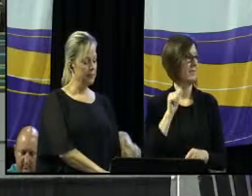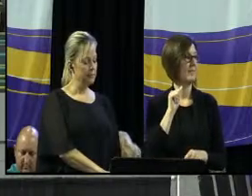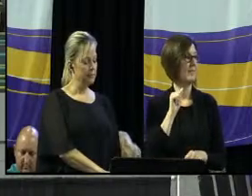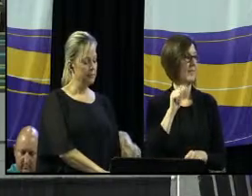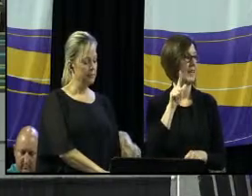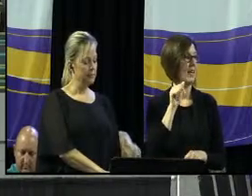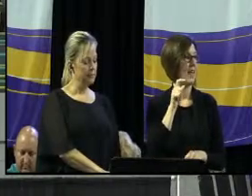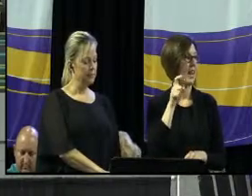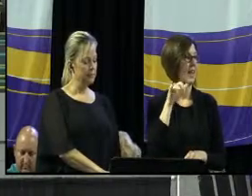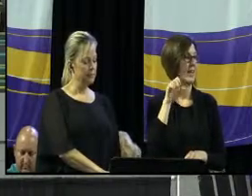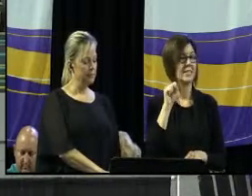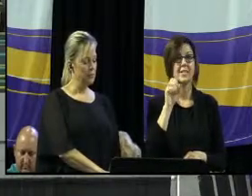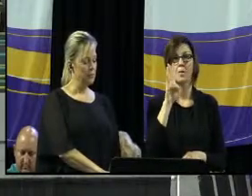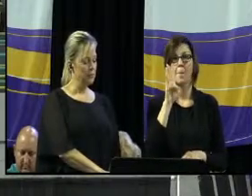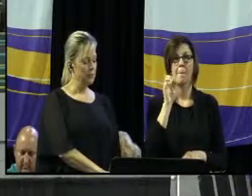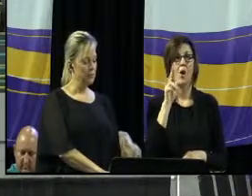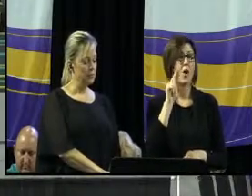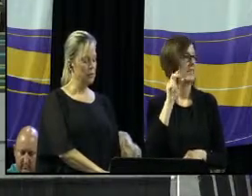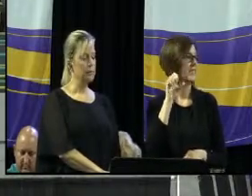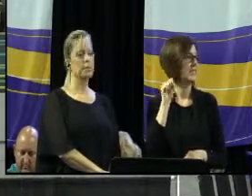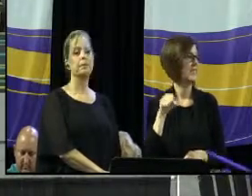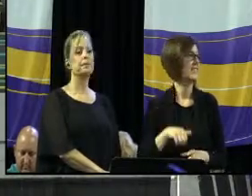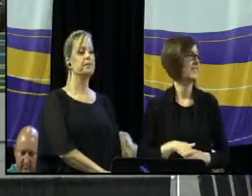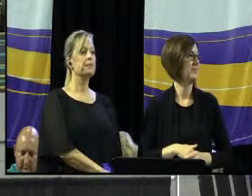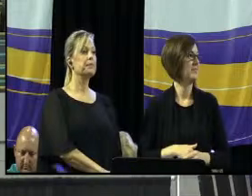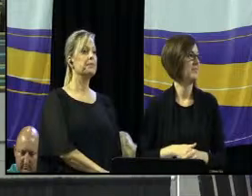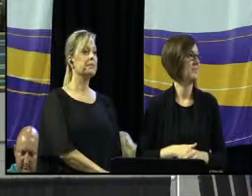Alexis Kimberly Barnes.